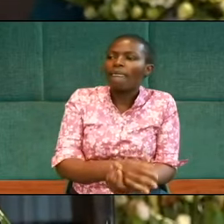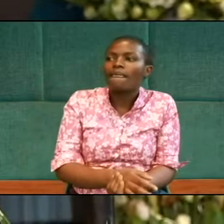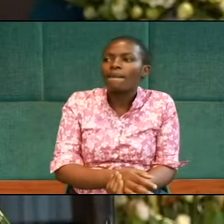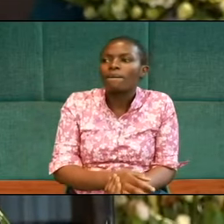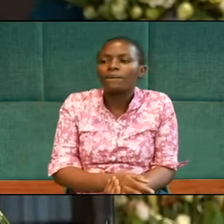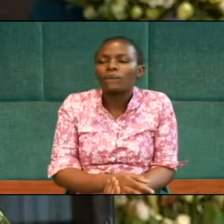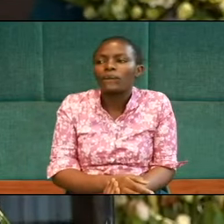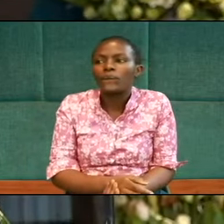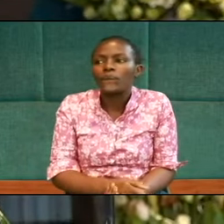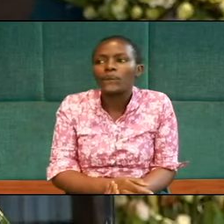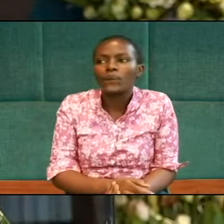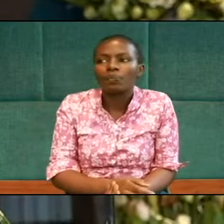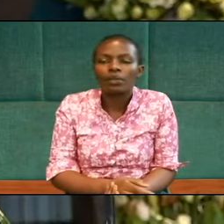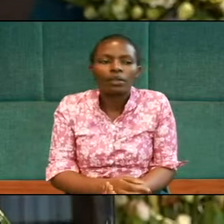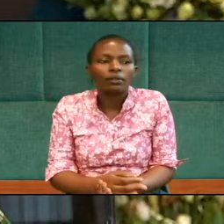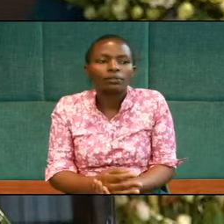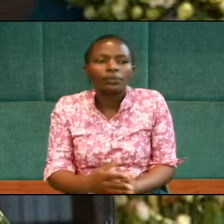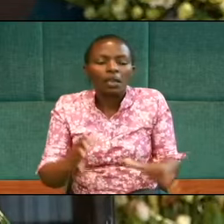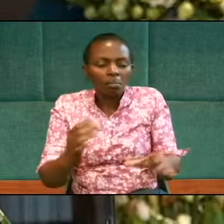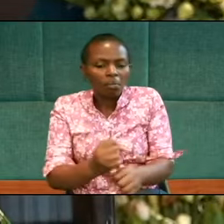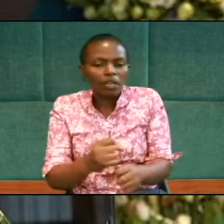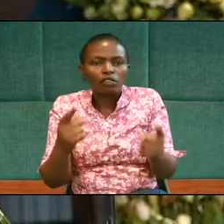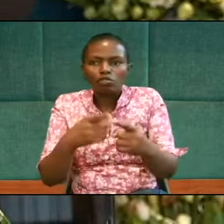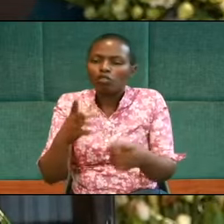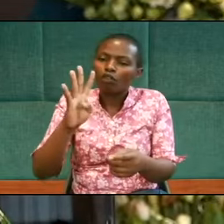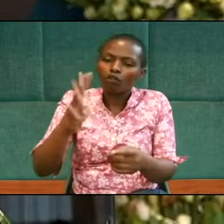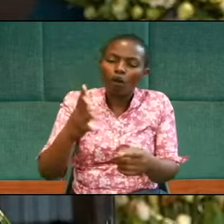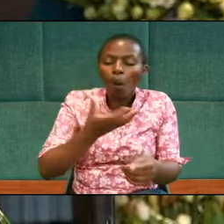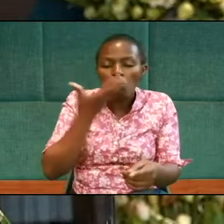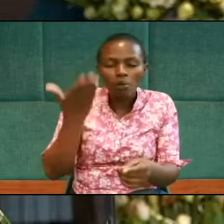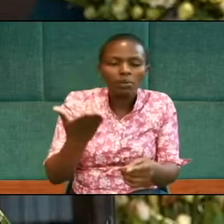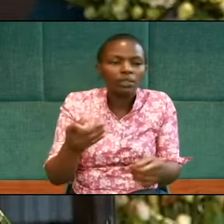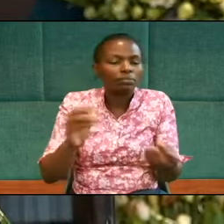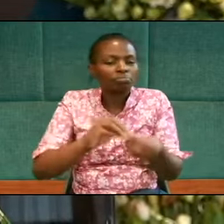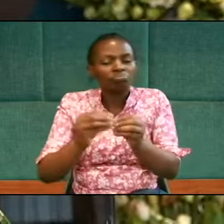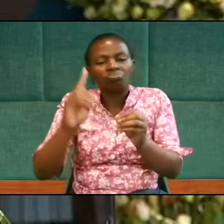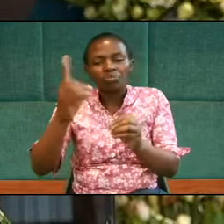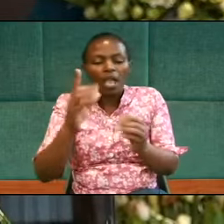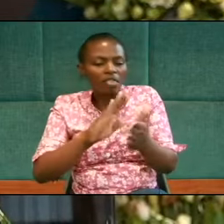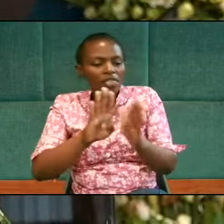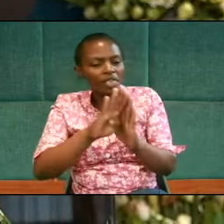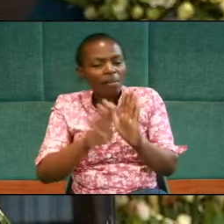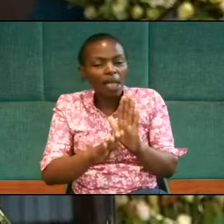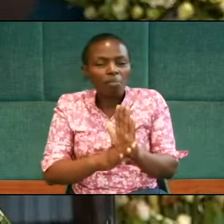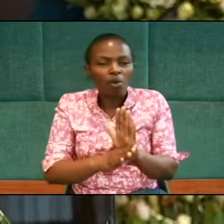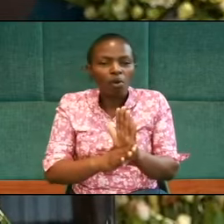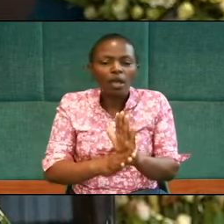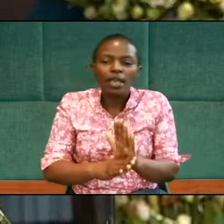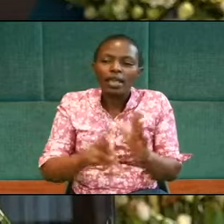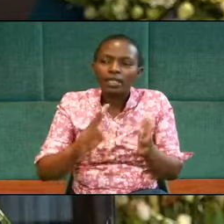I'll take it like that. I make to you four promises. Promise number one is the Bible is going to be the bedrock of our